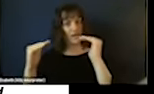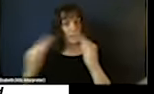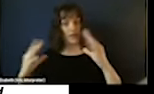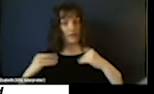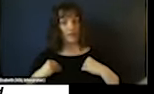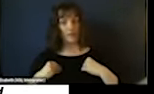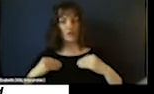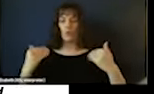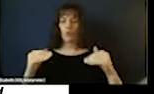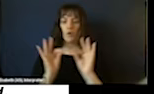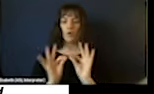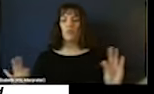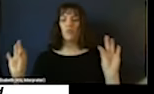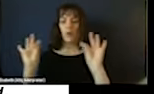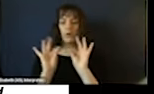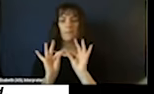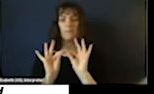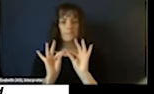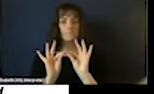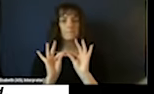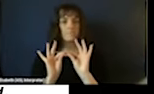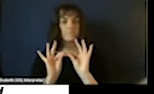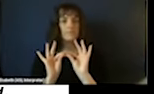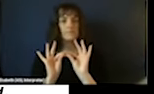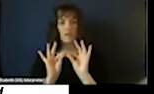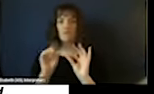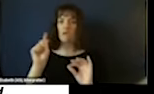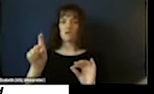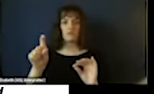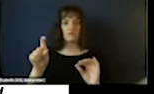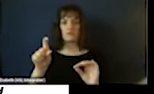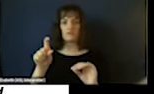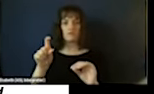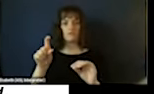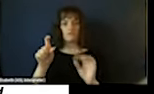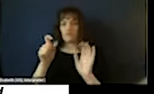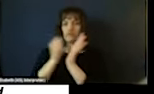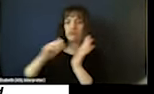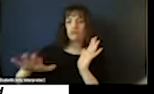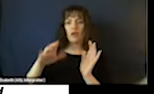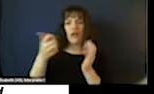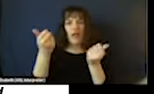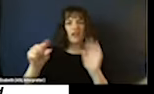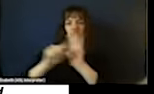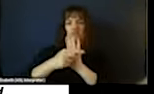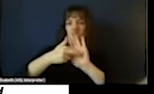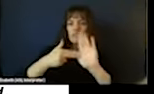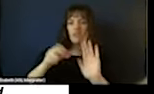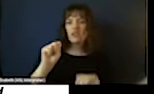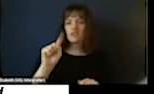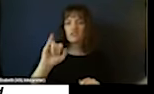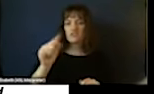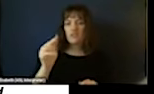any stigmas attached to accessible options. You also don't want to have any kind of hierarchy to the options.